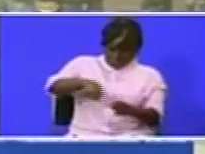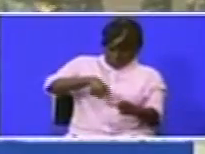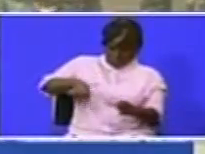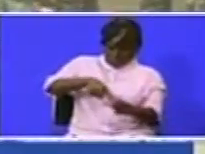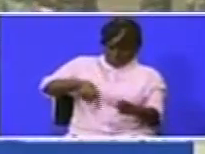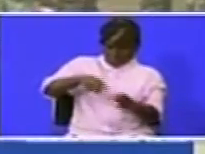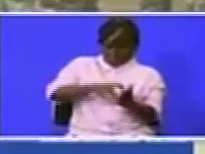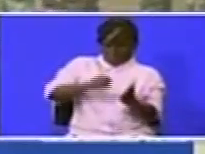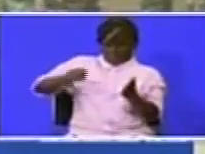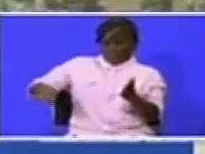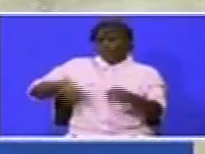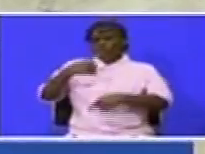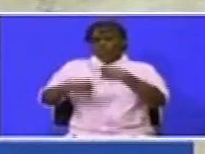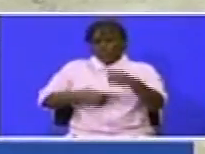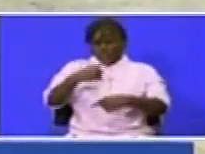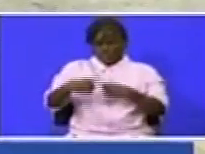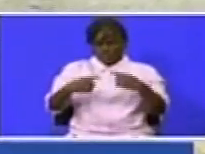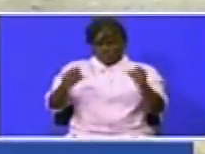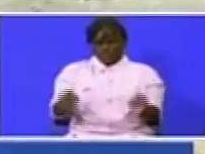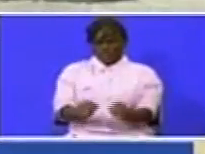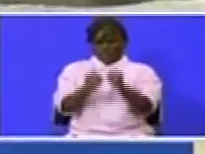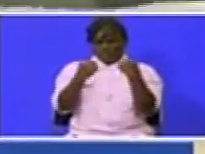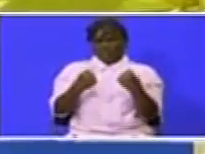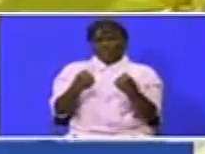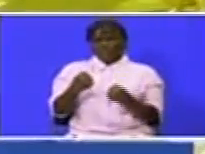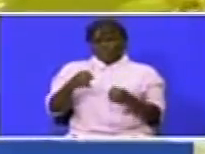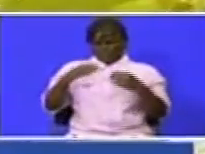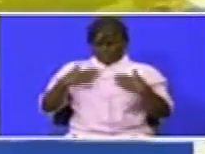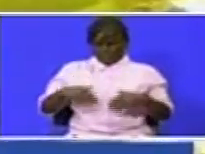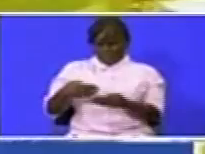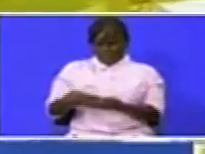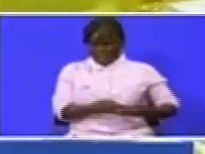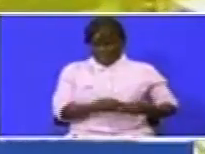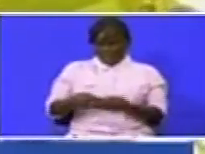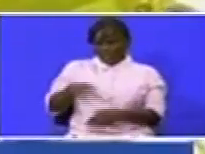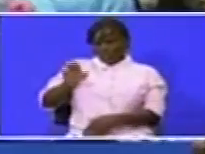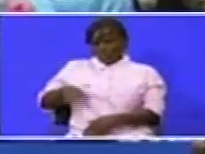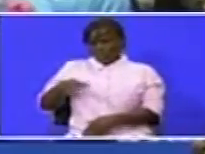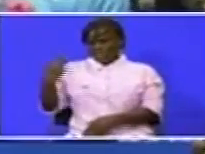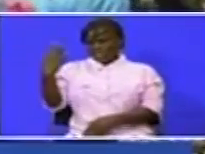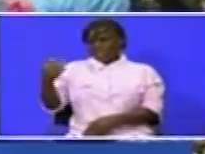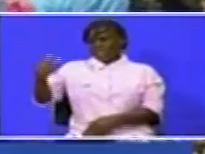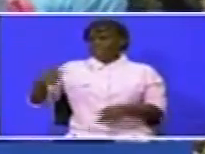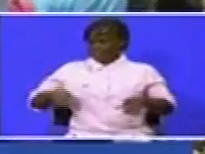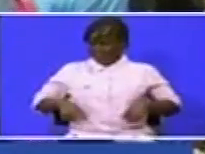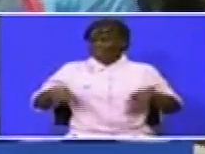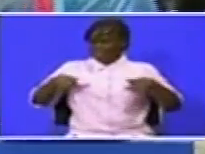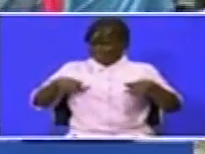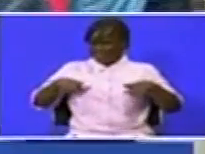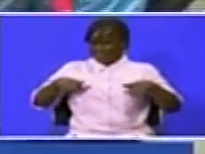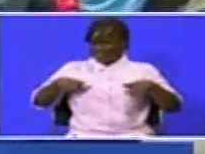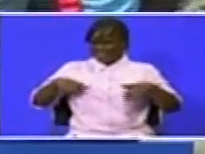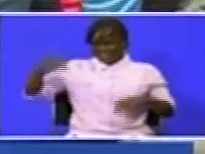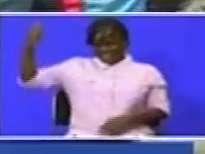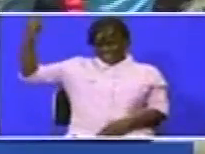the lifting continues. The rescue of the 7-month-old baby, the woman, and three others alive, shining a